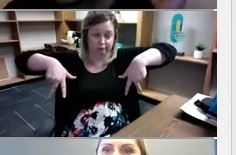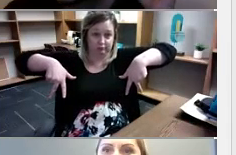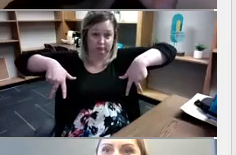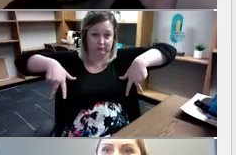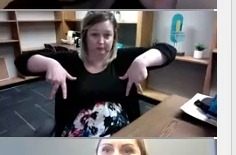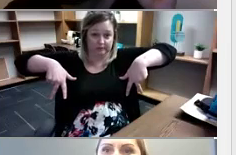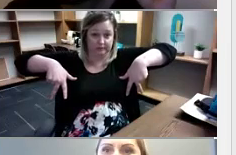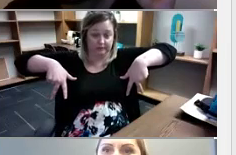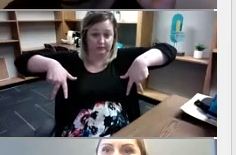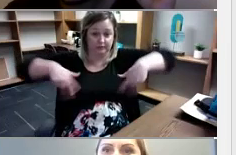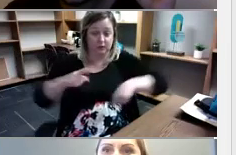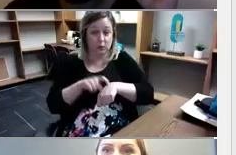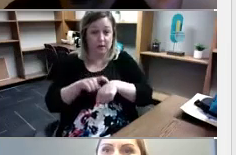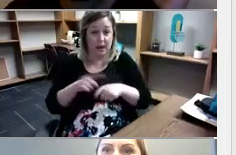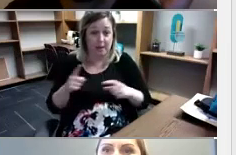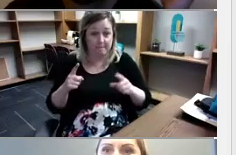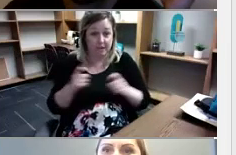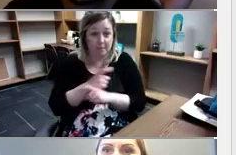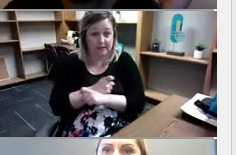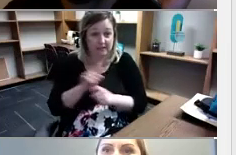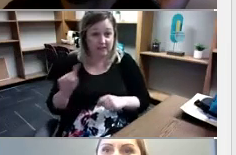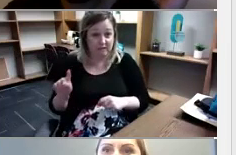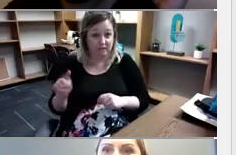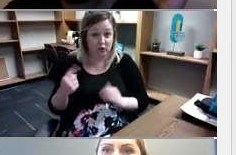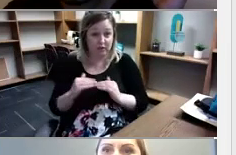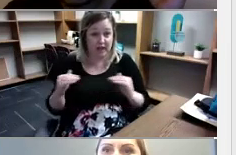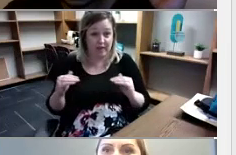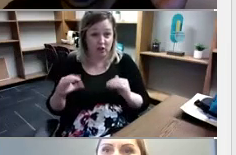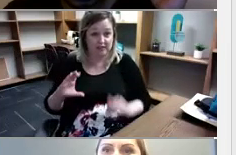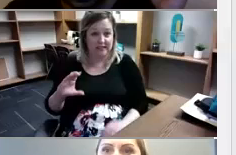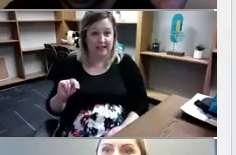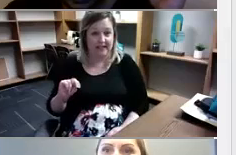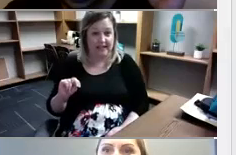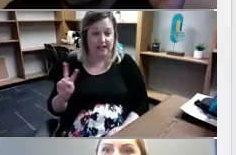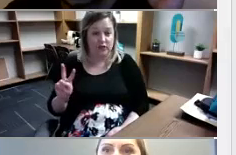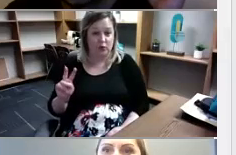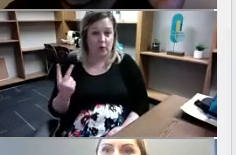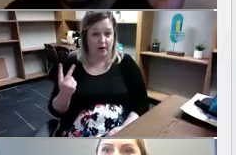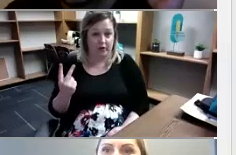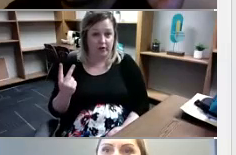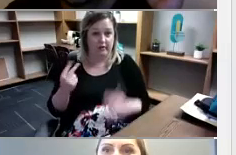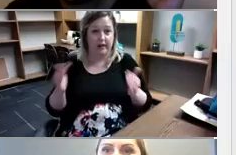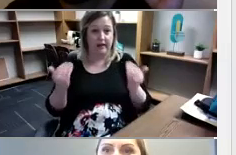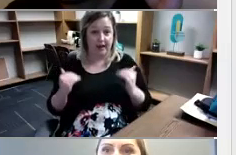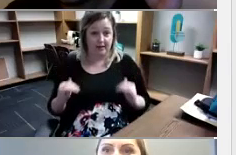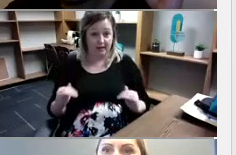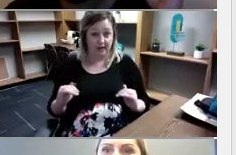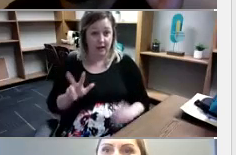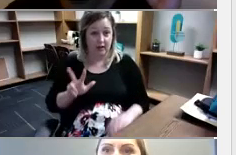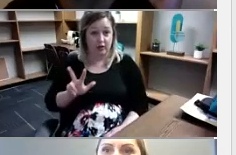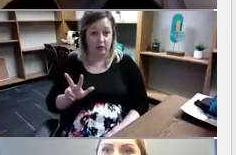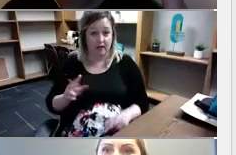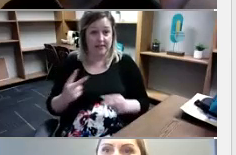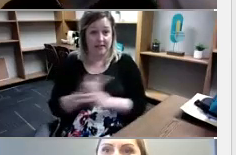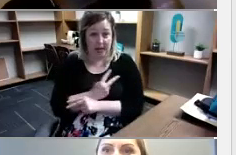time complexity as the first level is Cn squared. Then we have 3 times n by 4 squared.